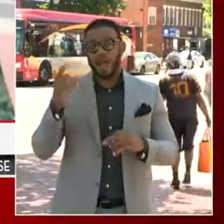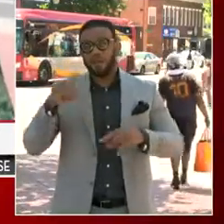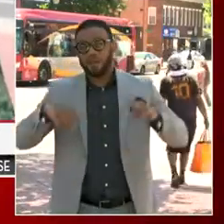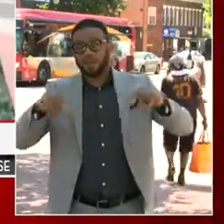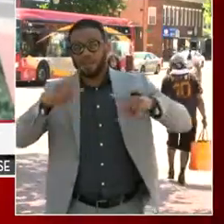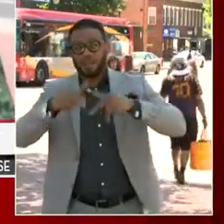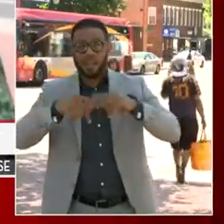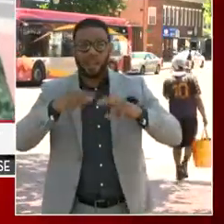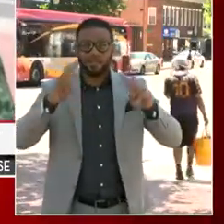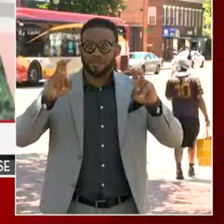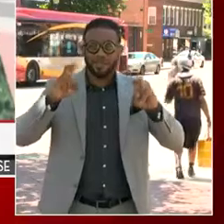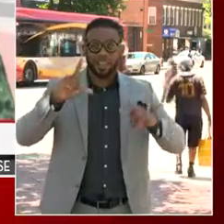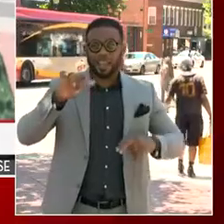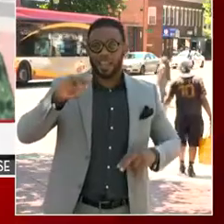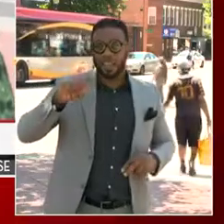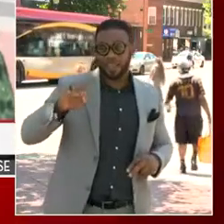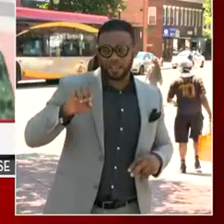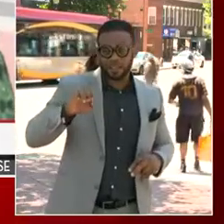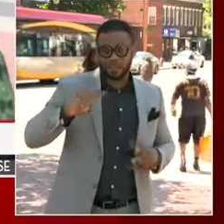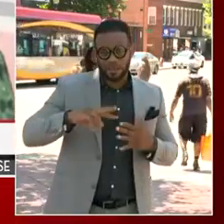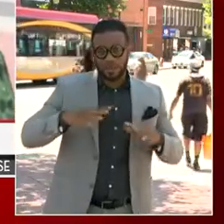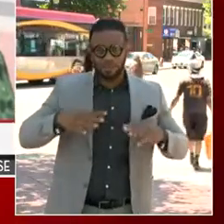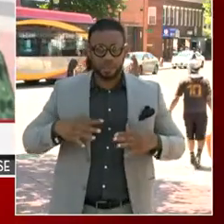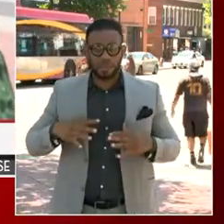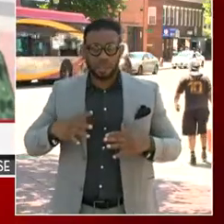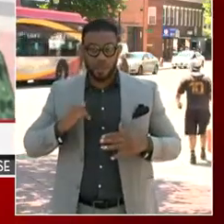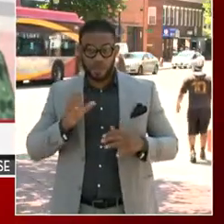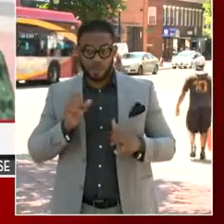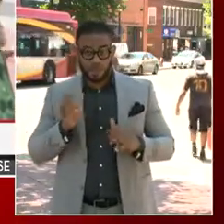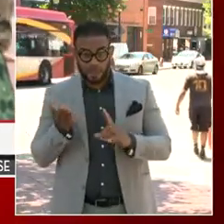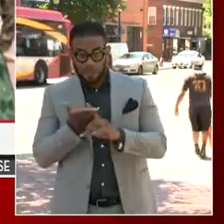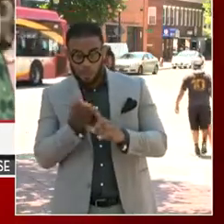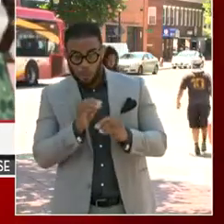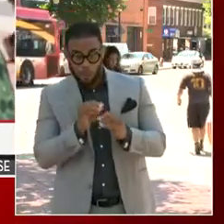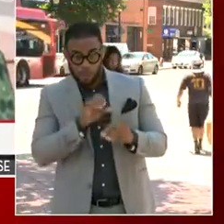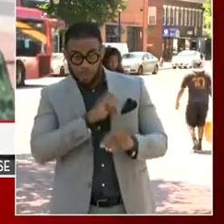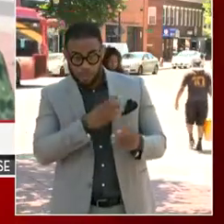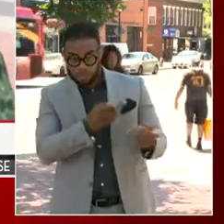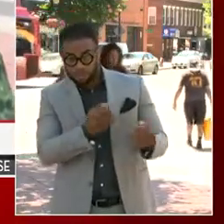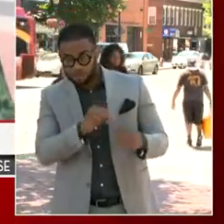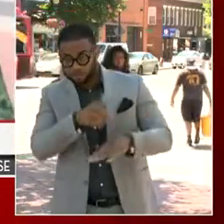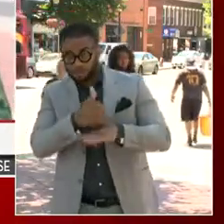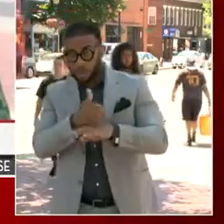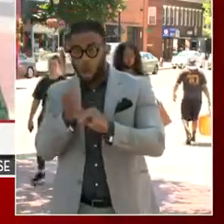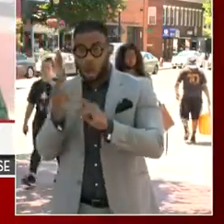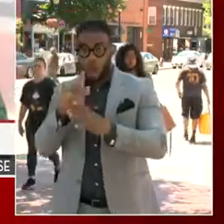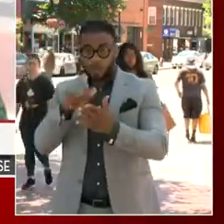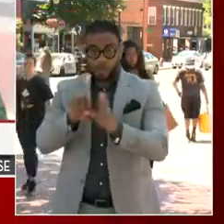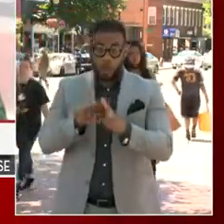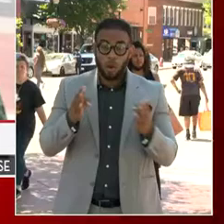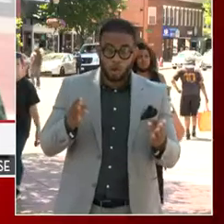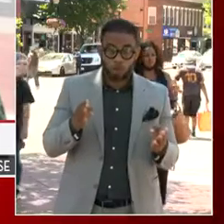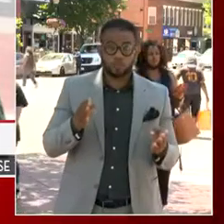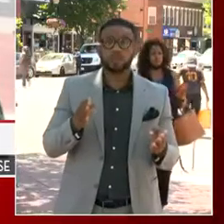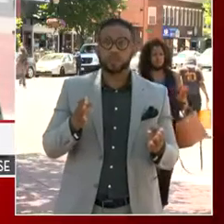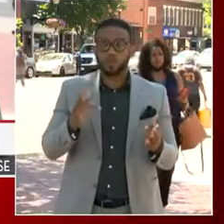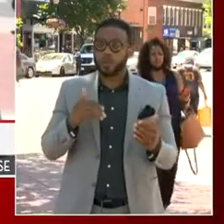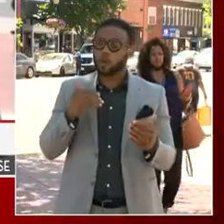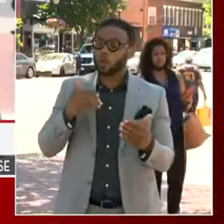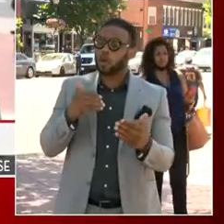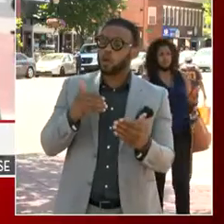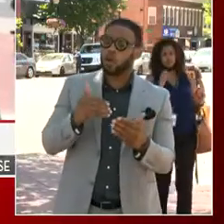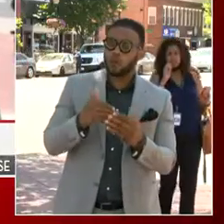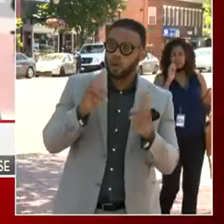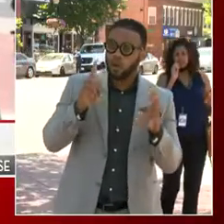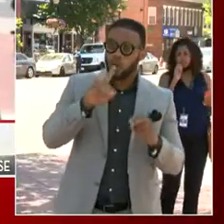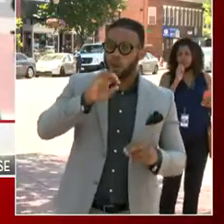kinds of leave. So we, as we are able to get more of our staff in place and all of our centers open, we're getting closer and